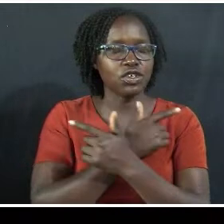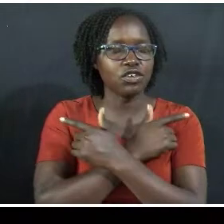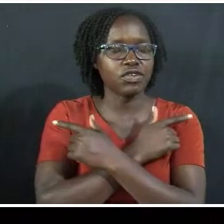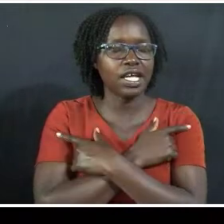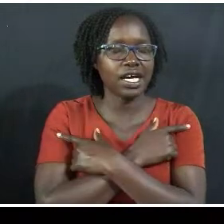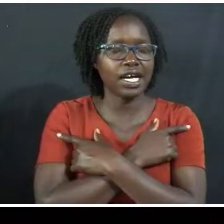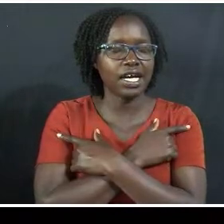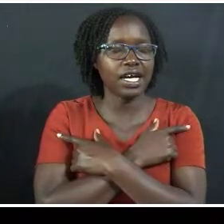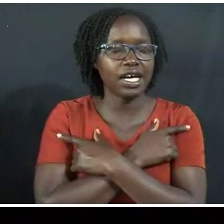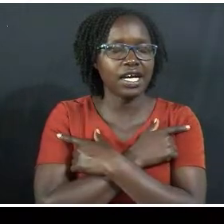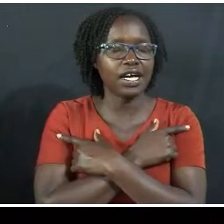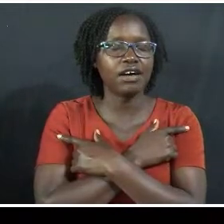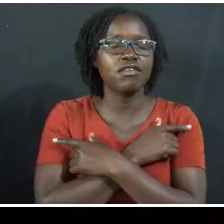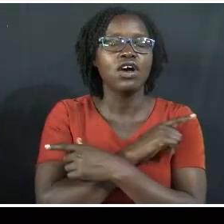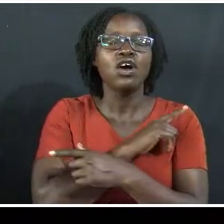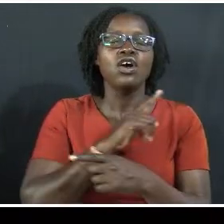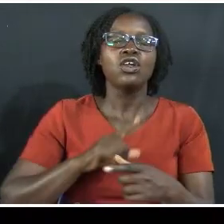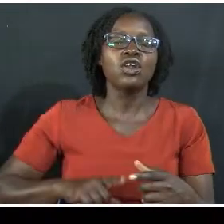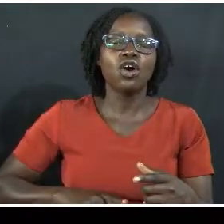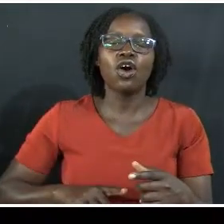hands of love.